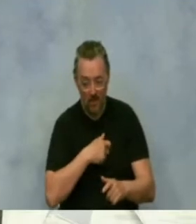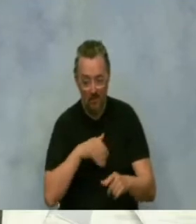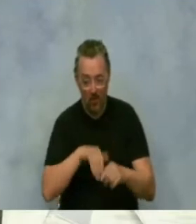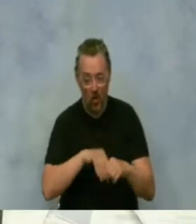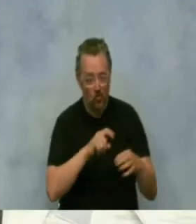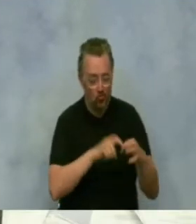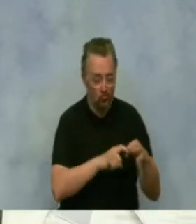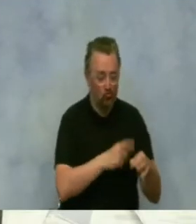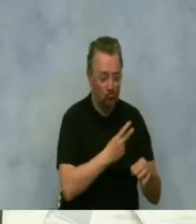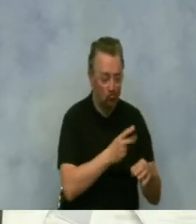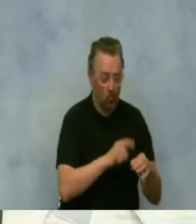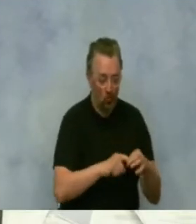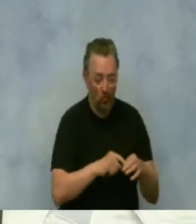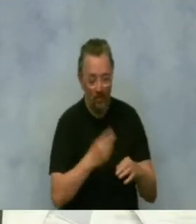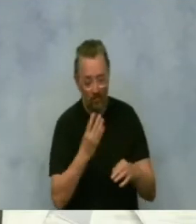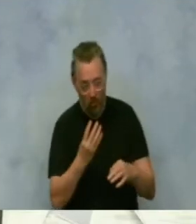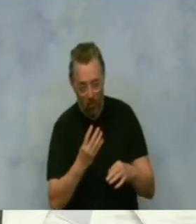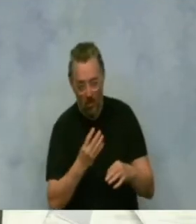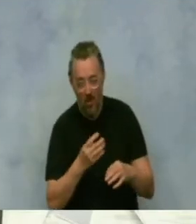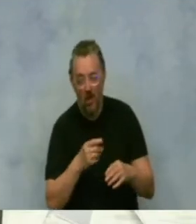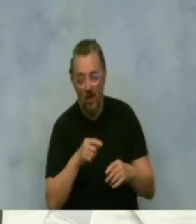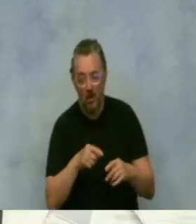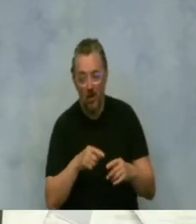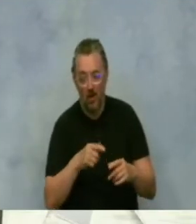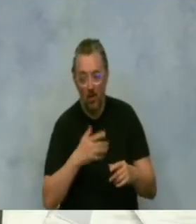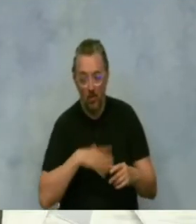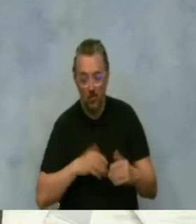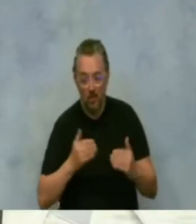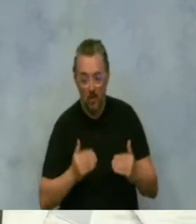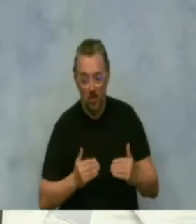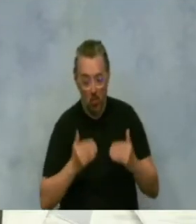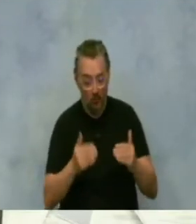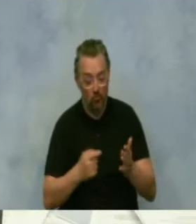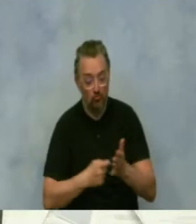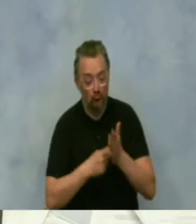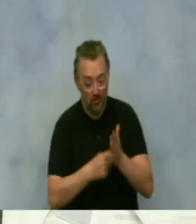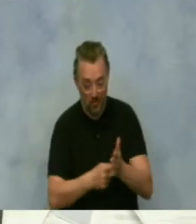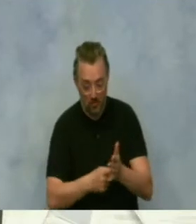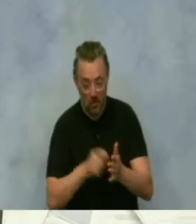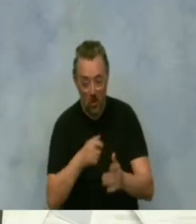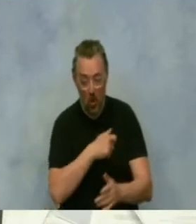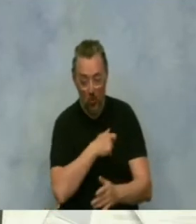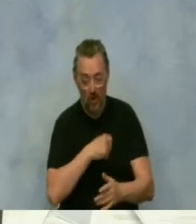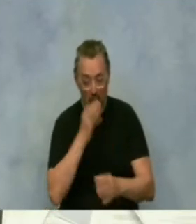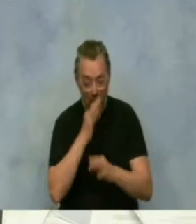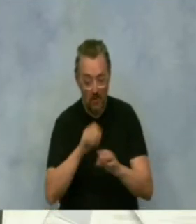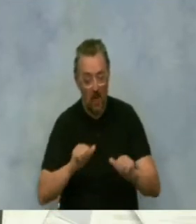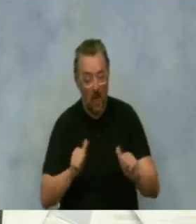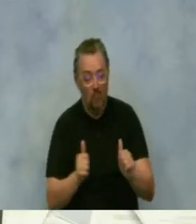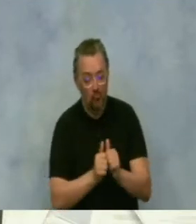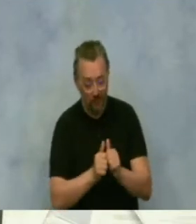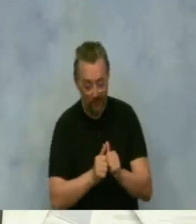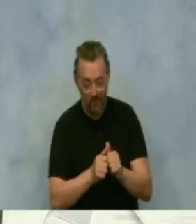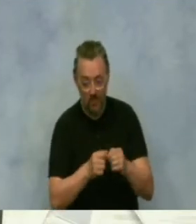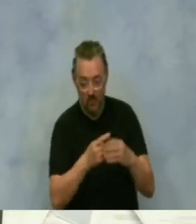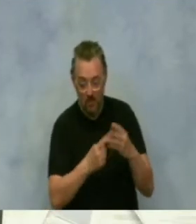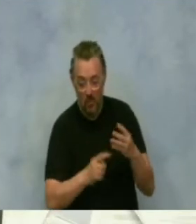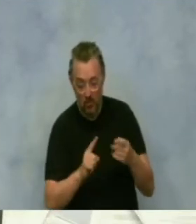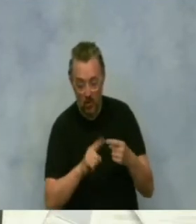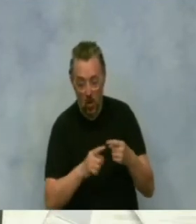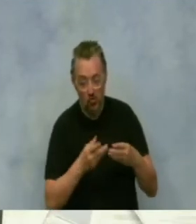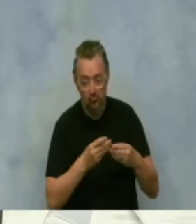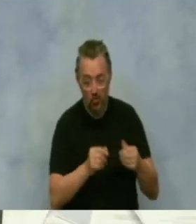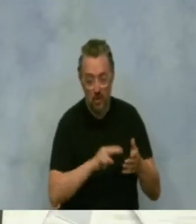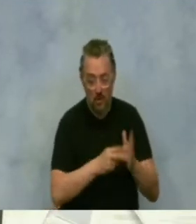during the year. And in terms of just moving to the recommendations, the committee is asked to approve the following recommendations: that the resource